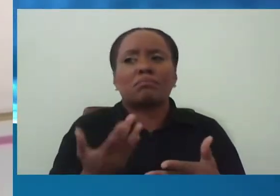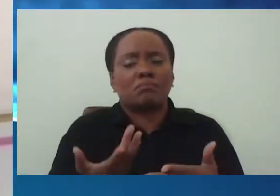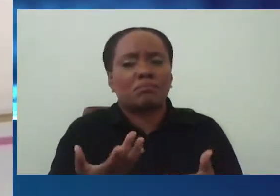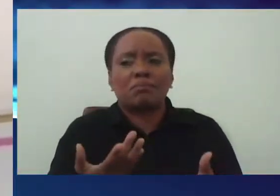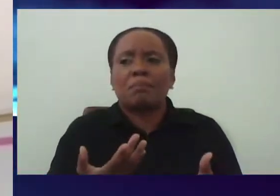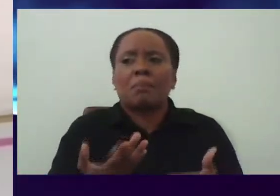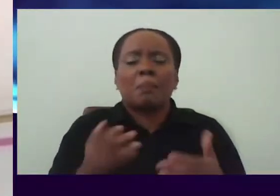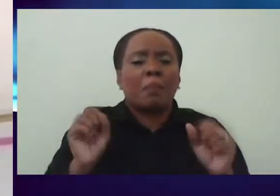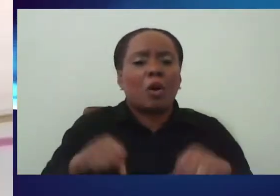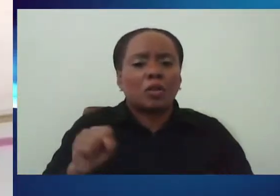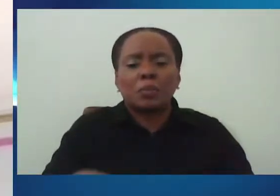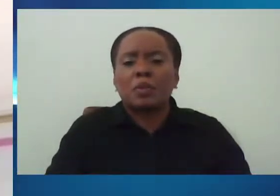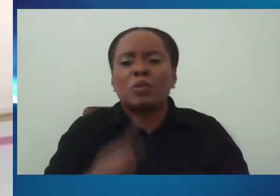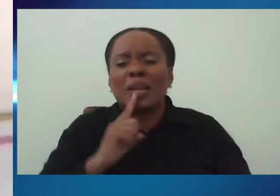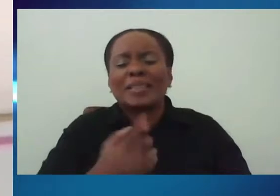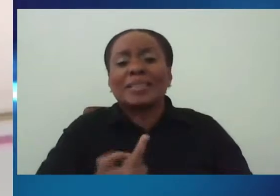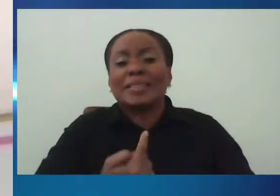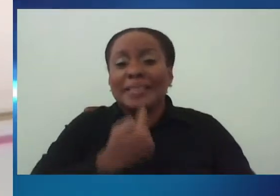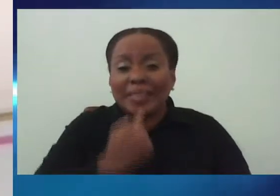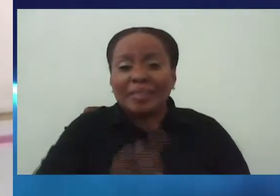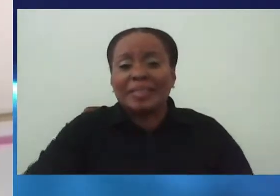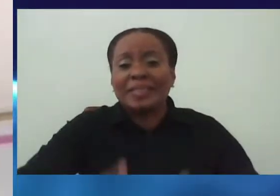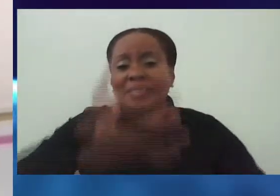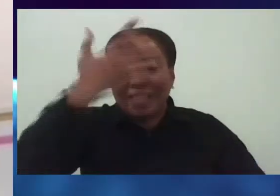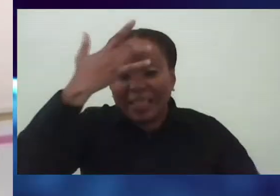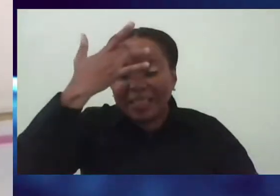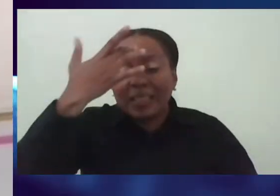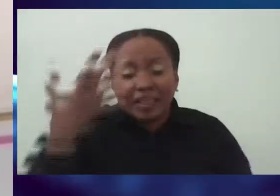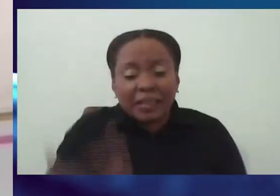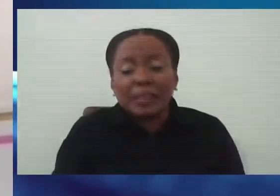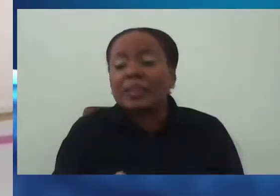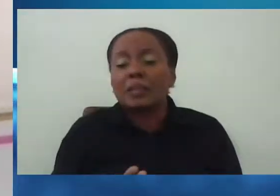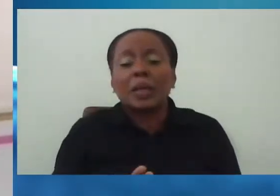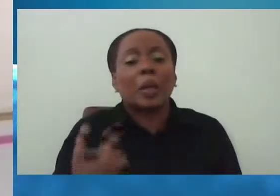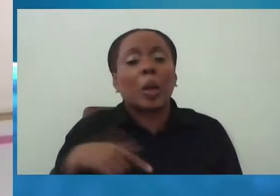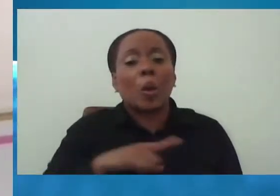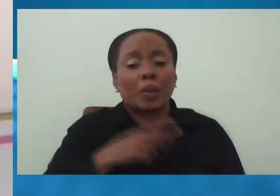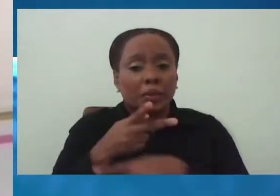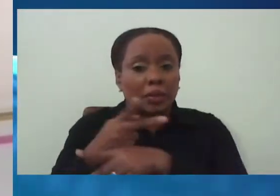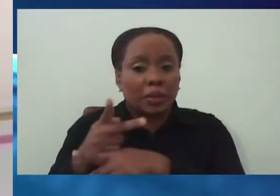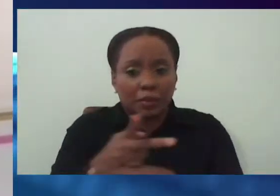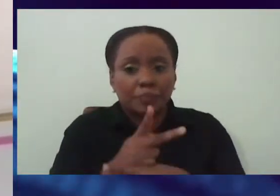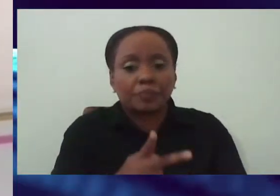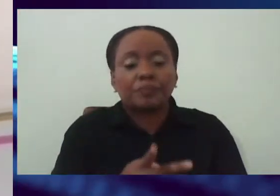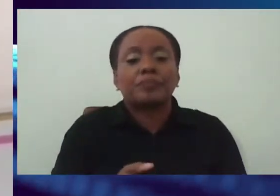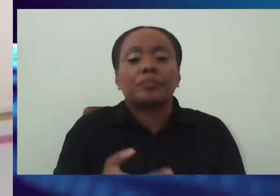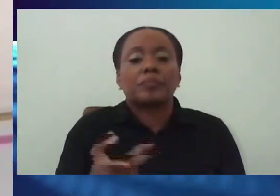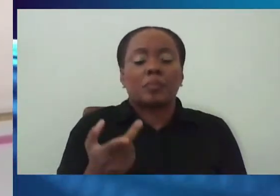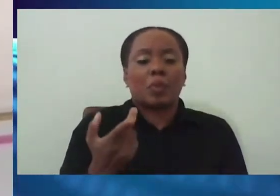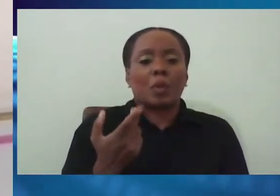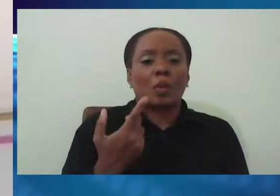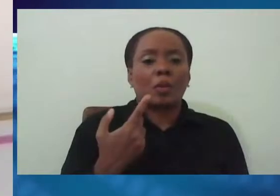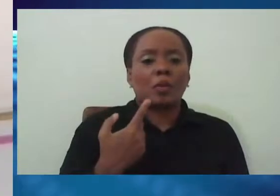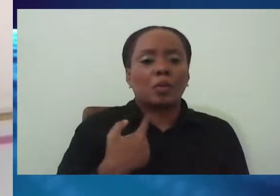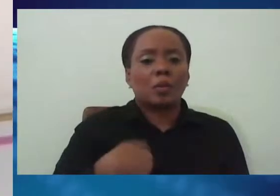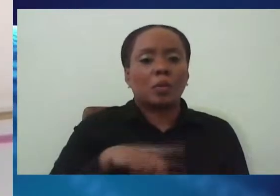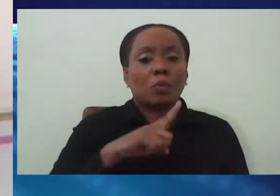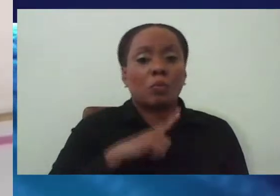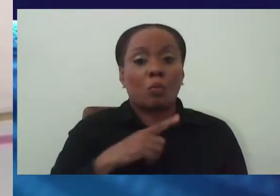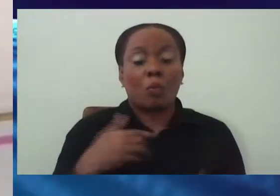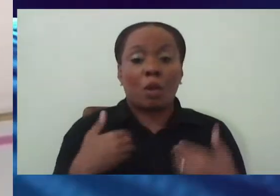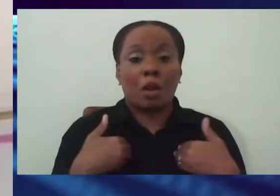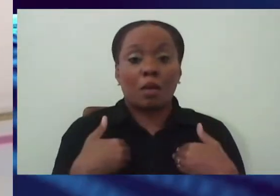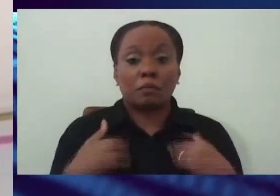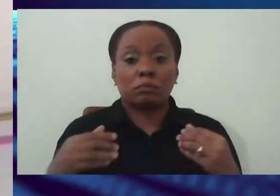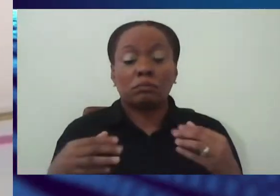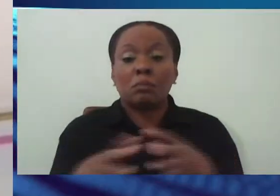as it relates to palliative care. So we have lots of persons, we know pretty much the statistics, a significant proportion of our